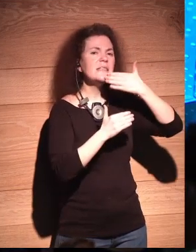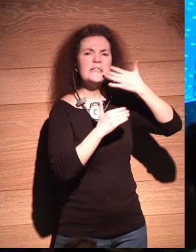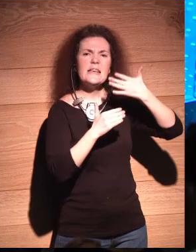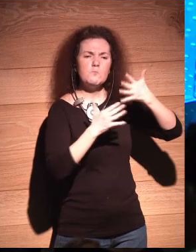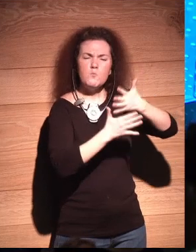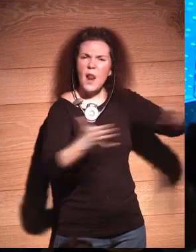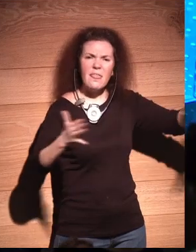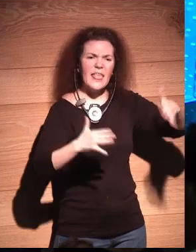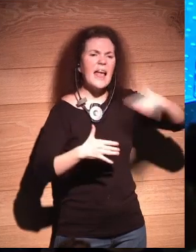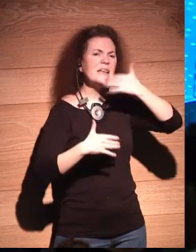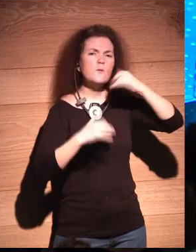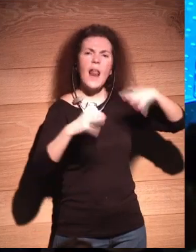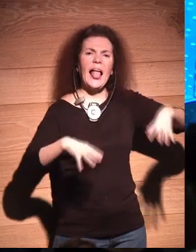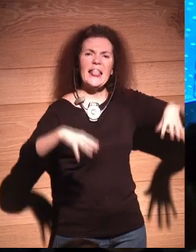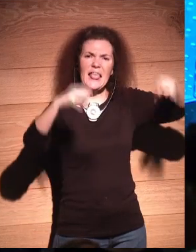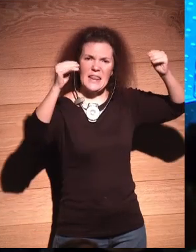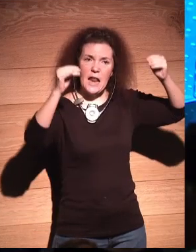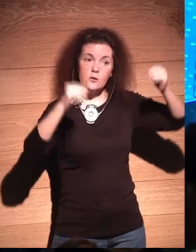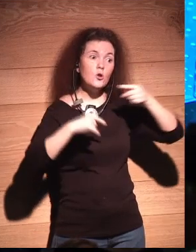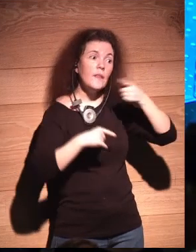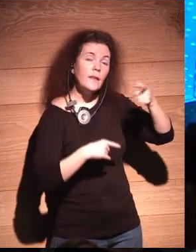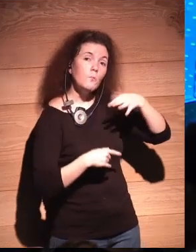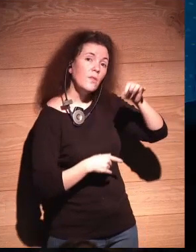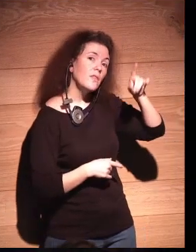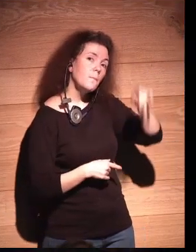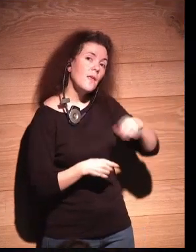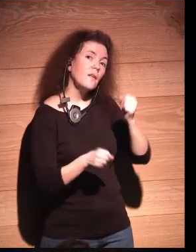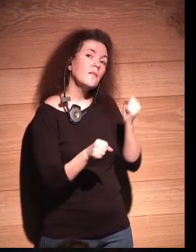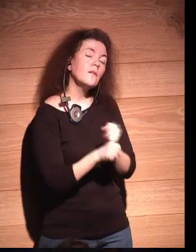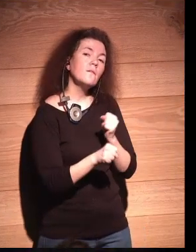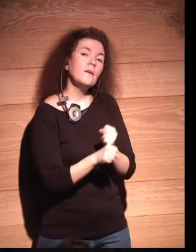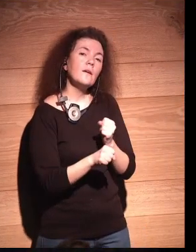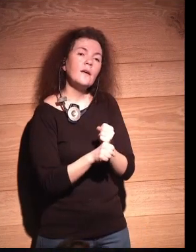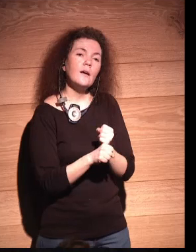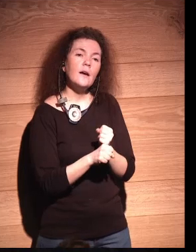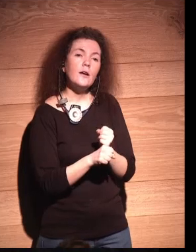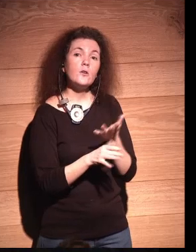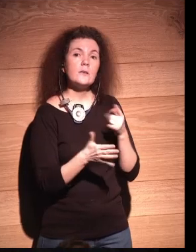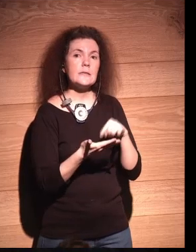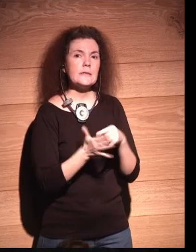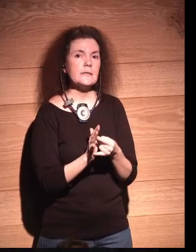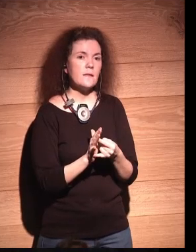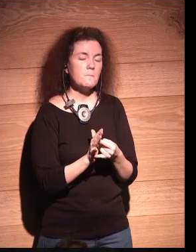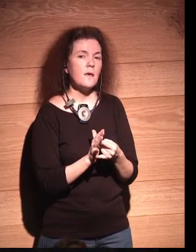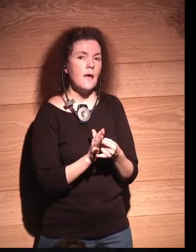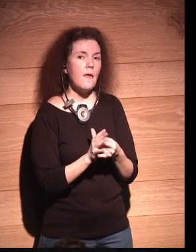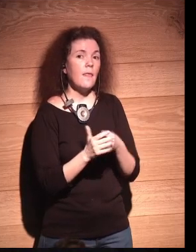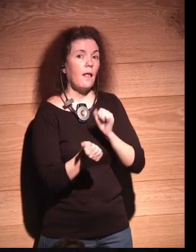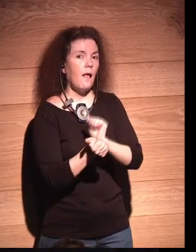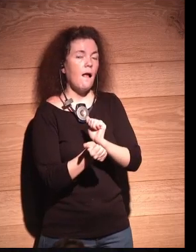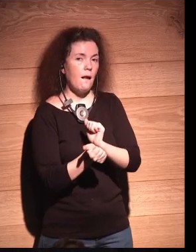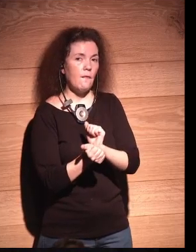or I said maybe we could also work with the upstate prison system, which is huge, and also